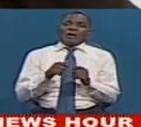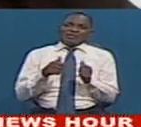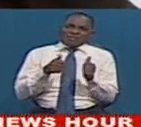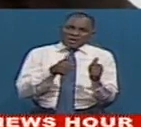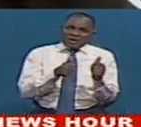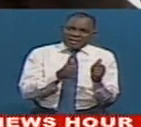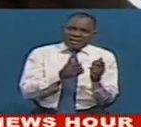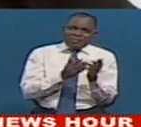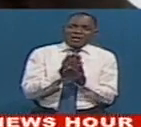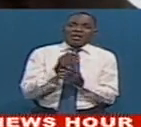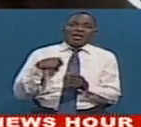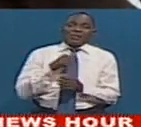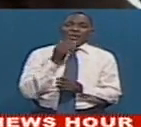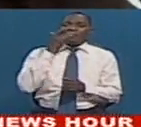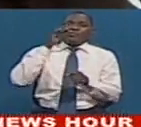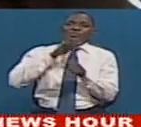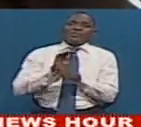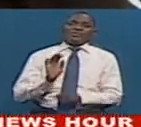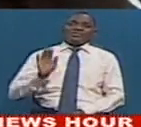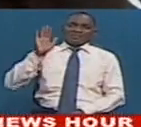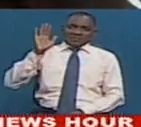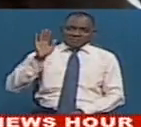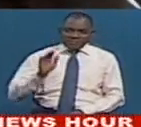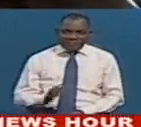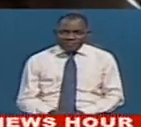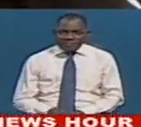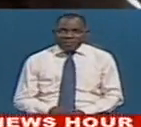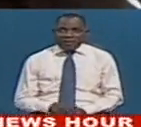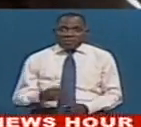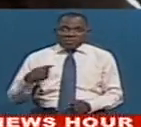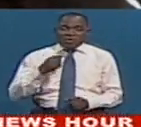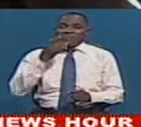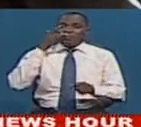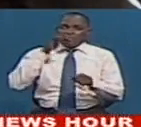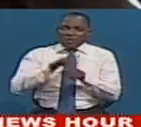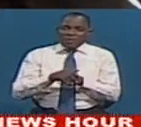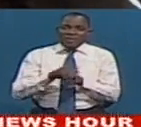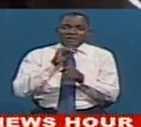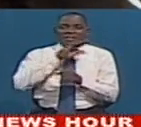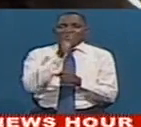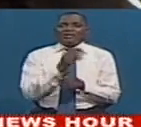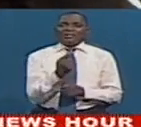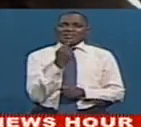abiding by the oath that we have taken, and promise not to let you down.